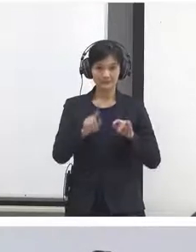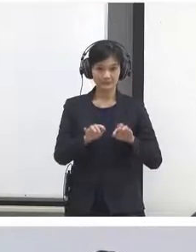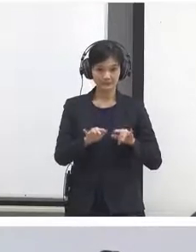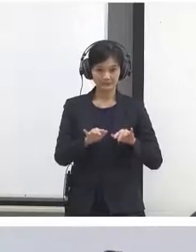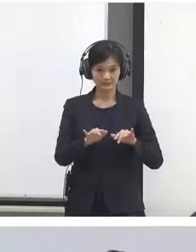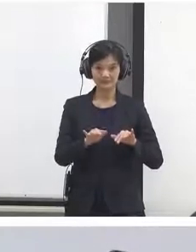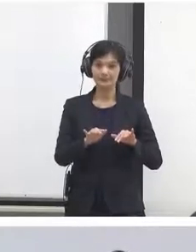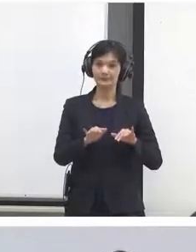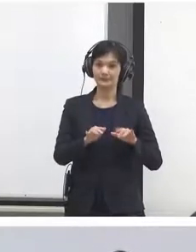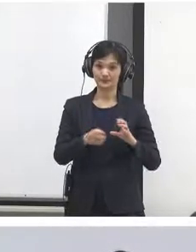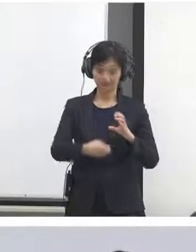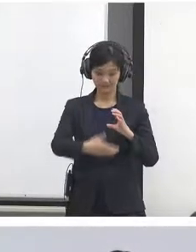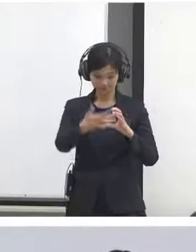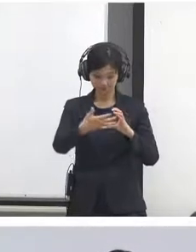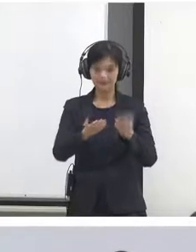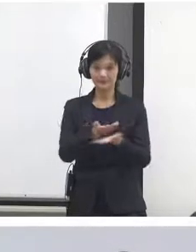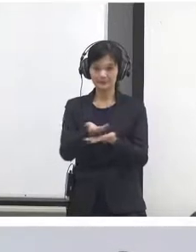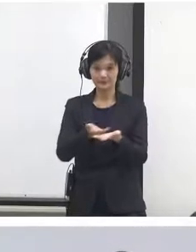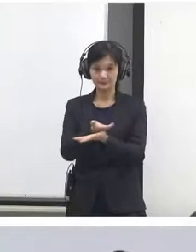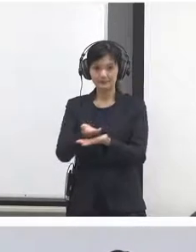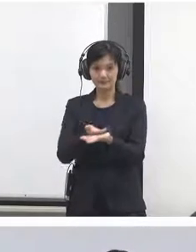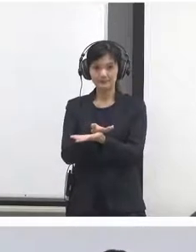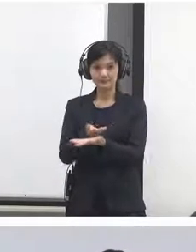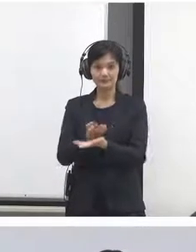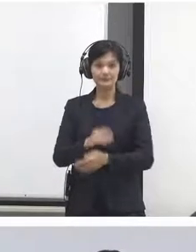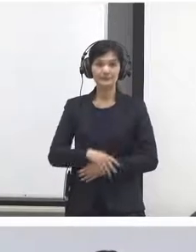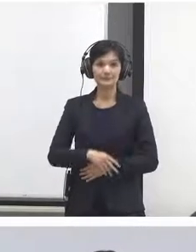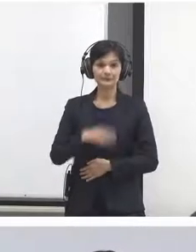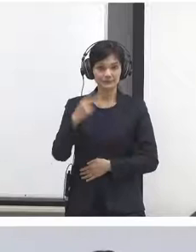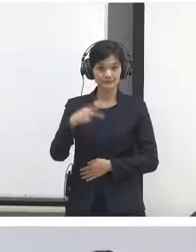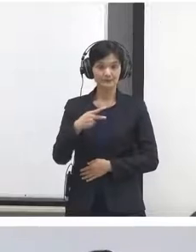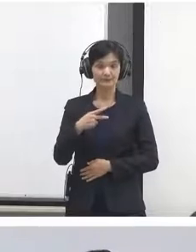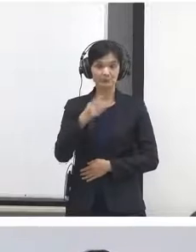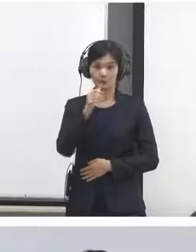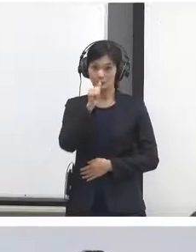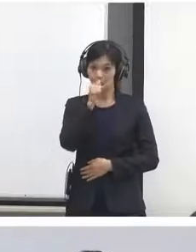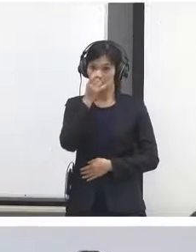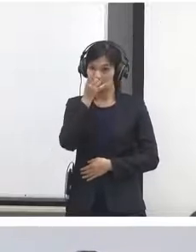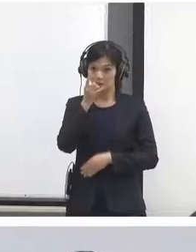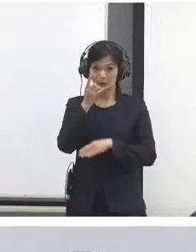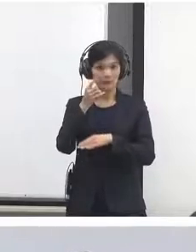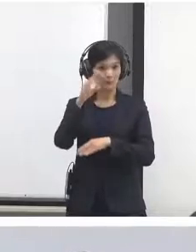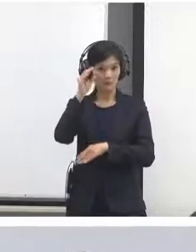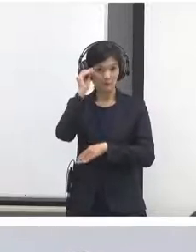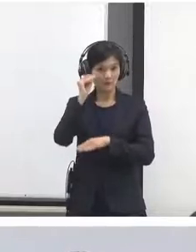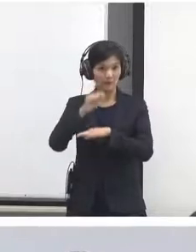to help us translate the stories directly into other languages. So